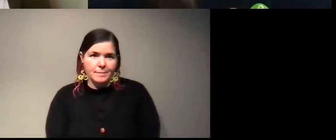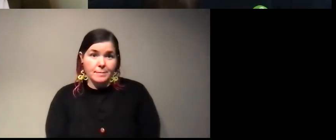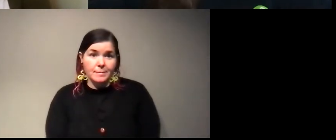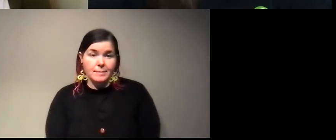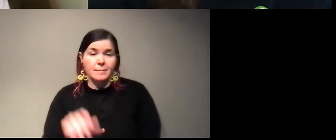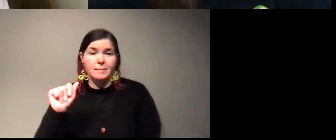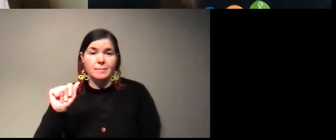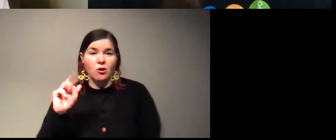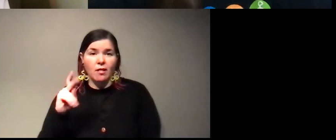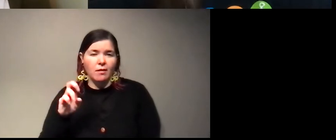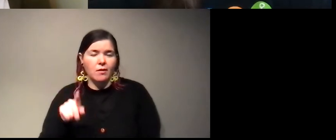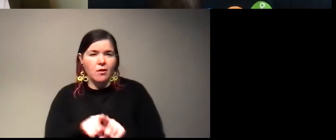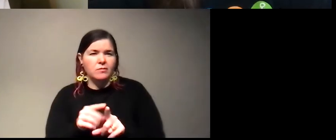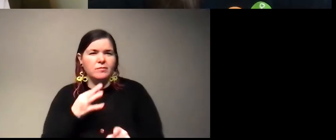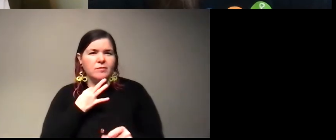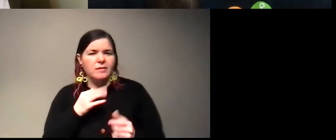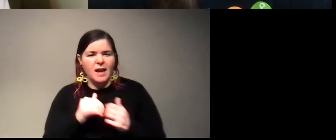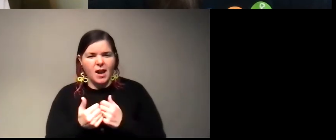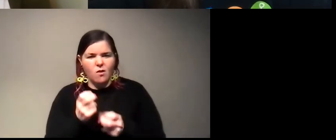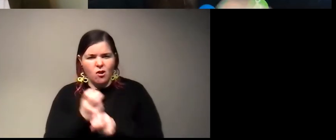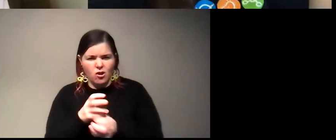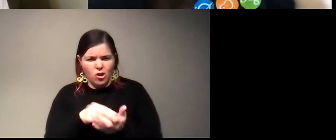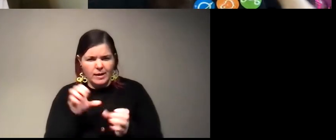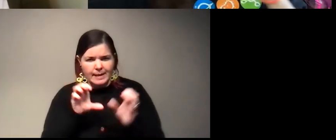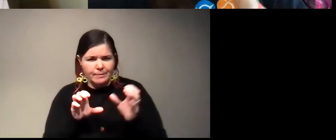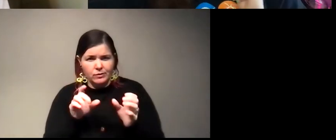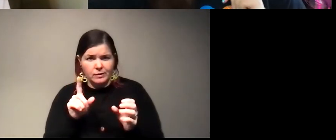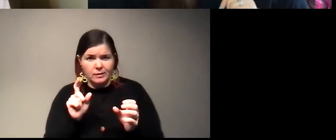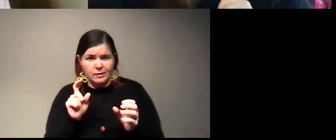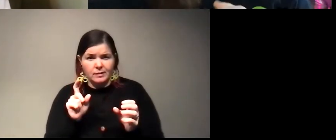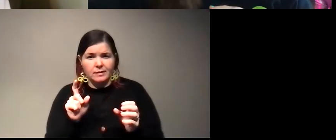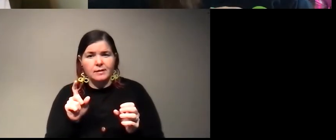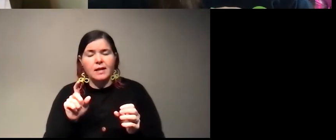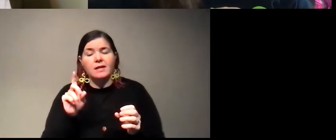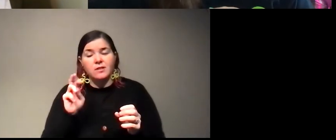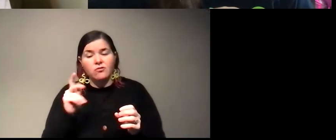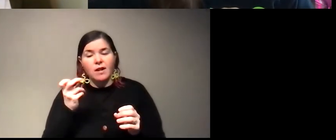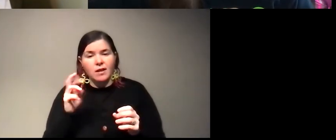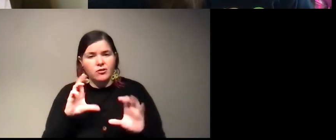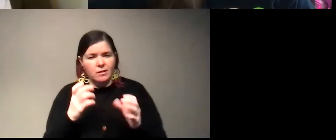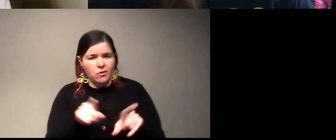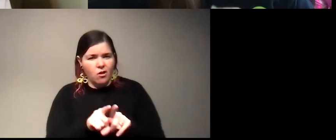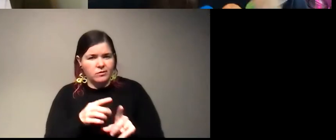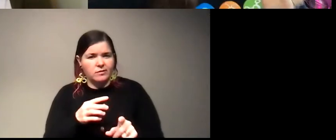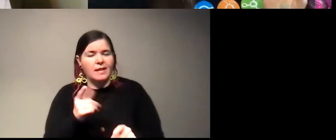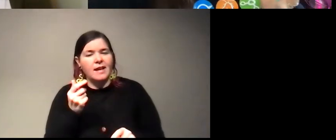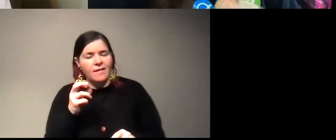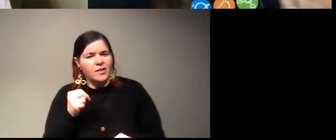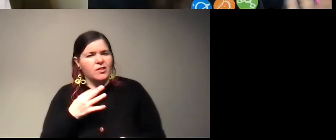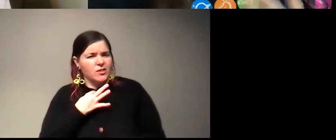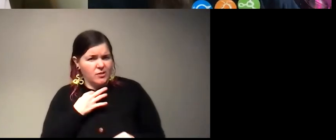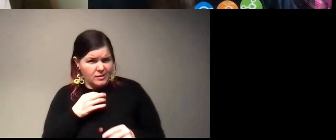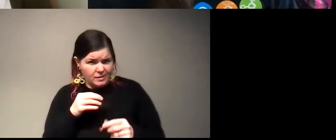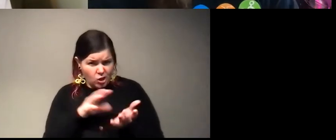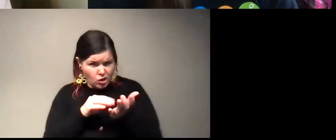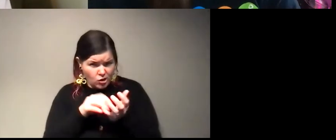Ariel also wants to know, how hard is it to learn chemistry? Is chemistry, this is a bunch of, and also Dr. Rylander's Oh. class, and Gavin, they all are asking, like, is